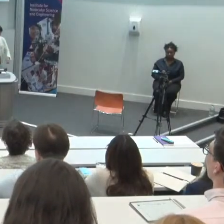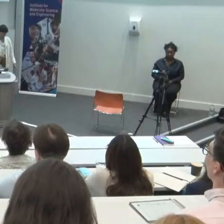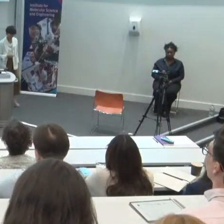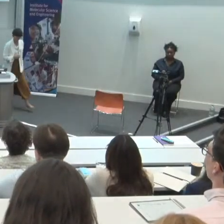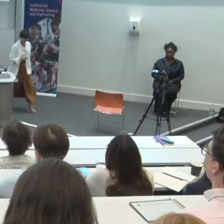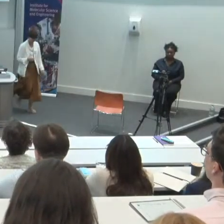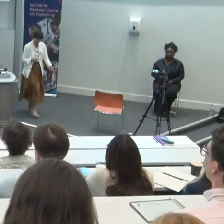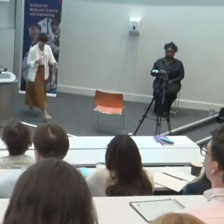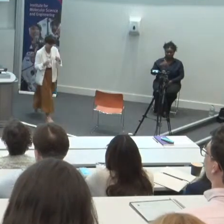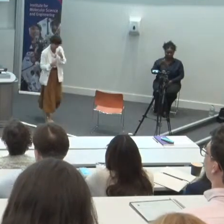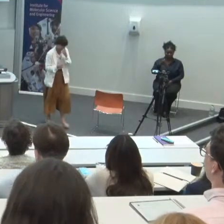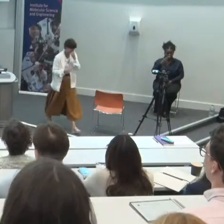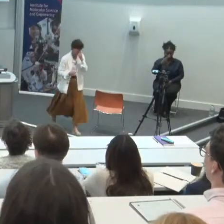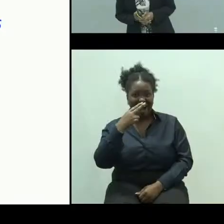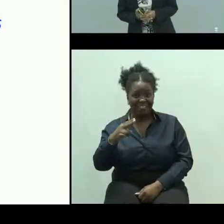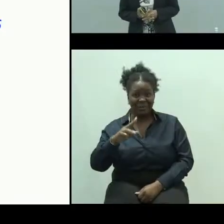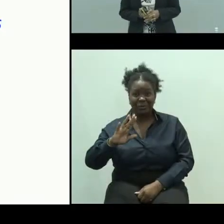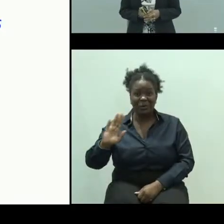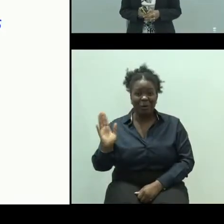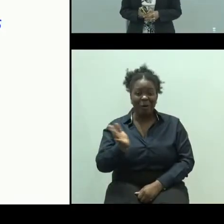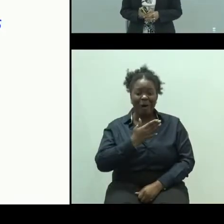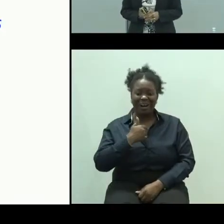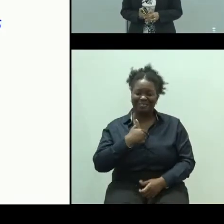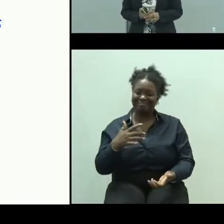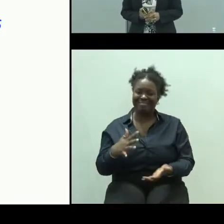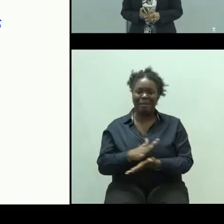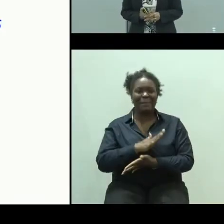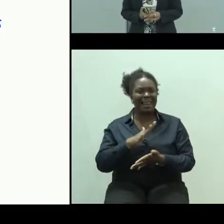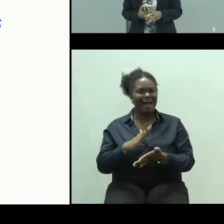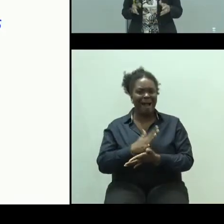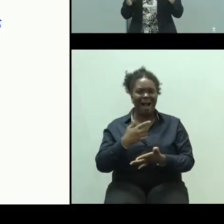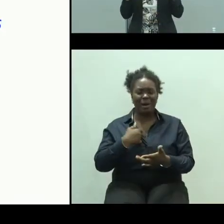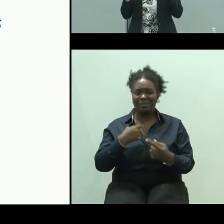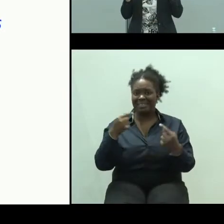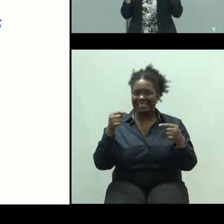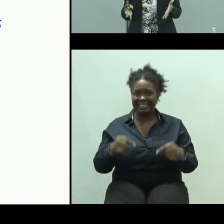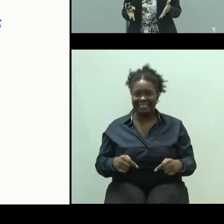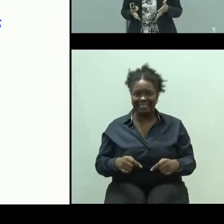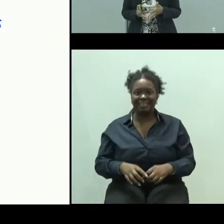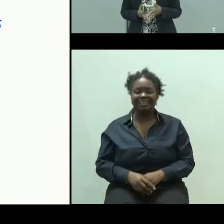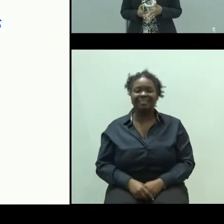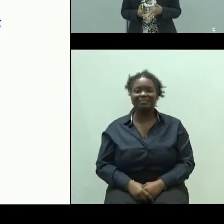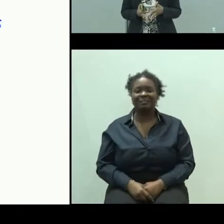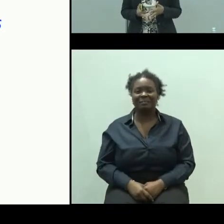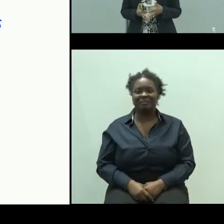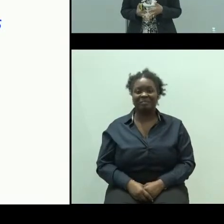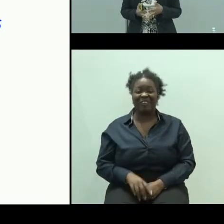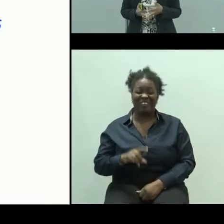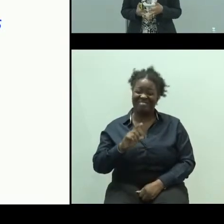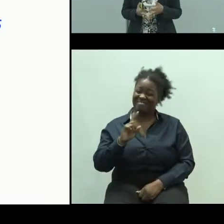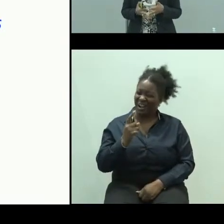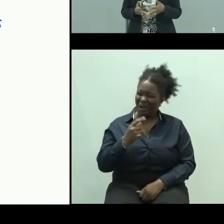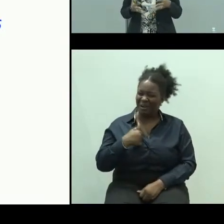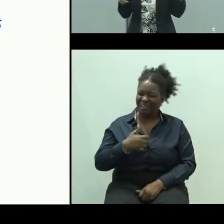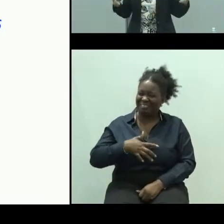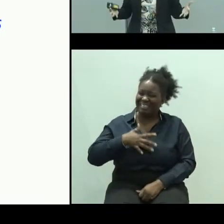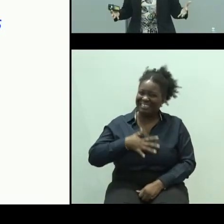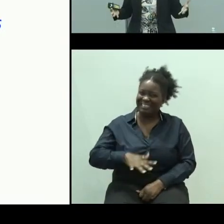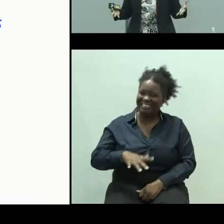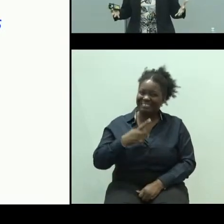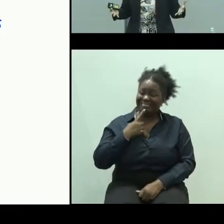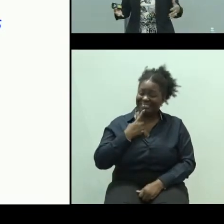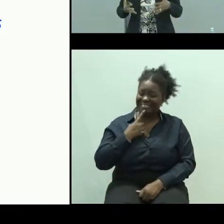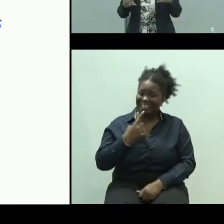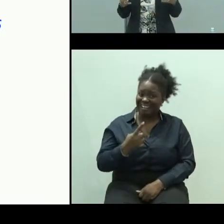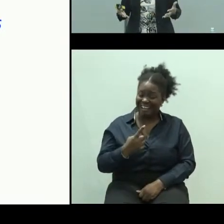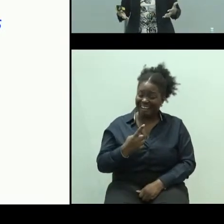Well, good afternoon, everyone. It is a pleasure to be here. I have to give a warning up front, which is that my task